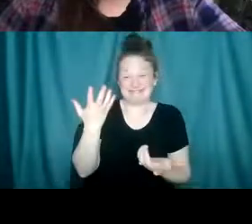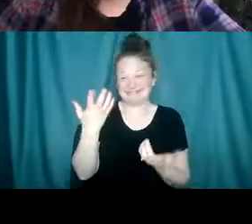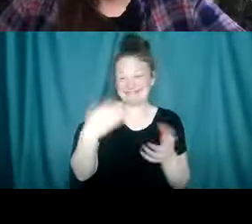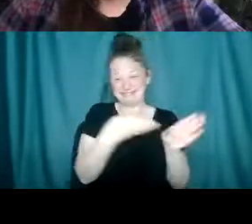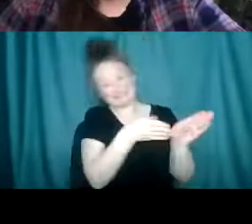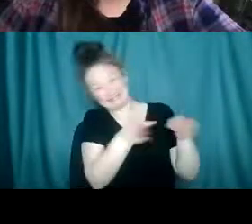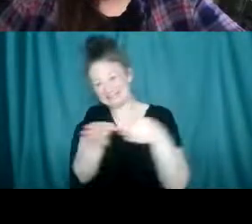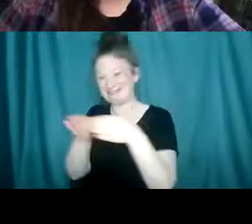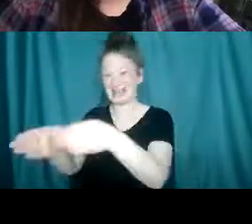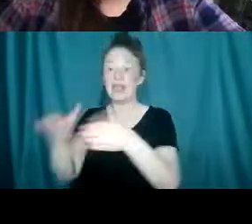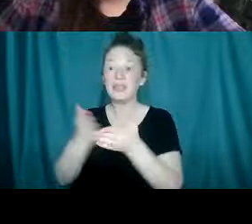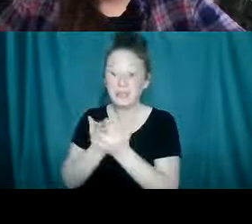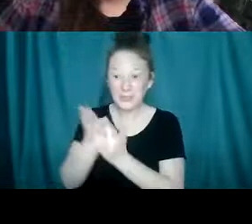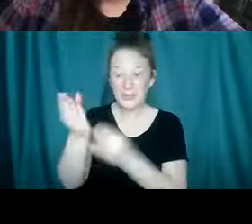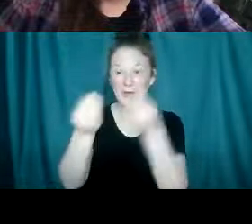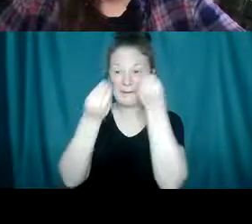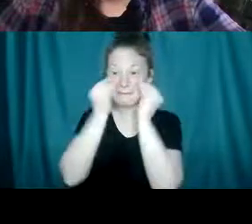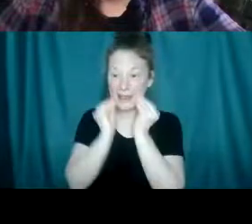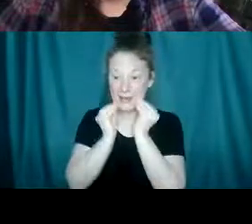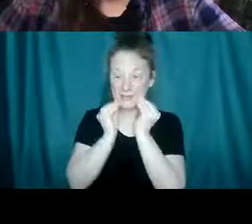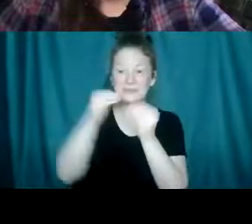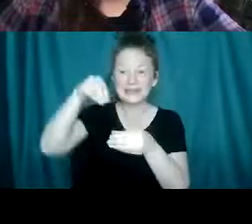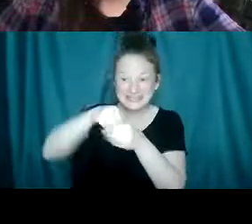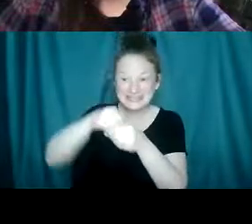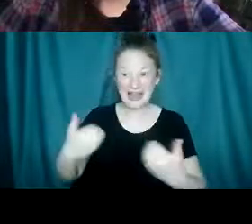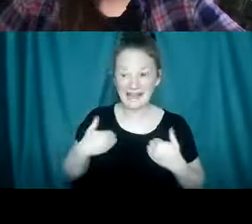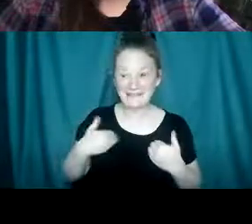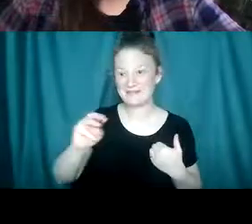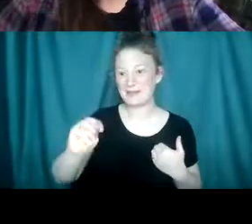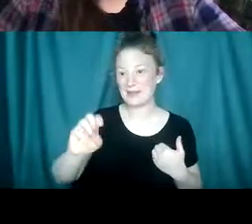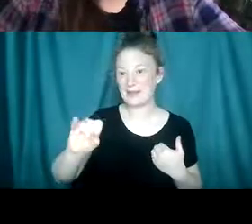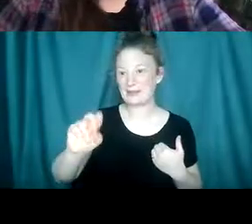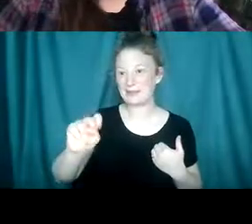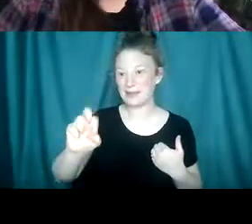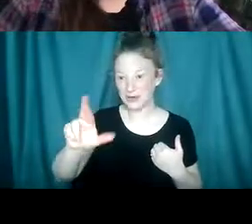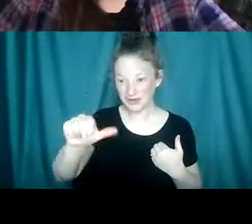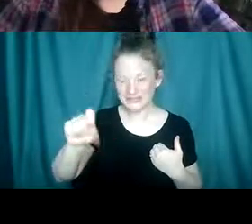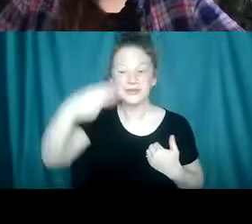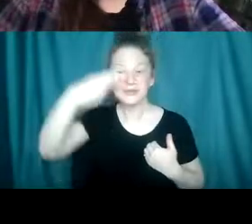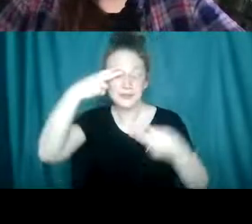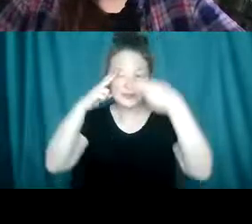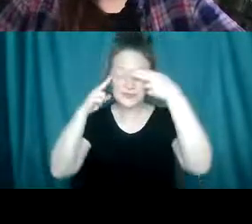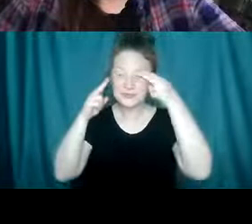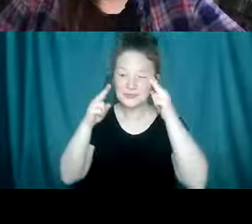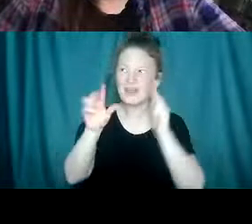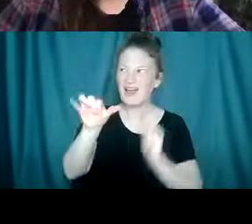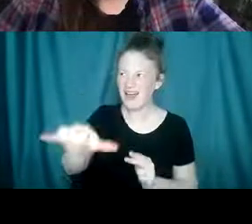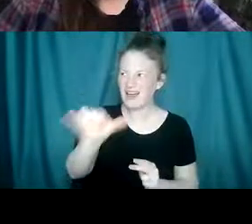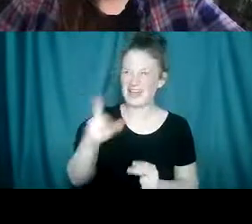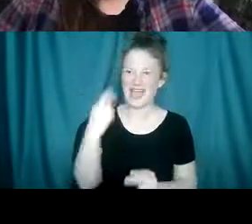through makeup because there's minerals in your eyeshadows. And then I realized, there's a